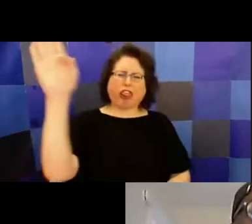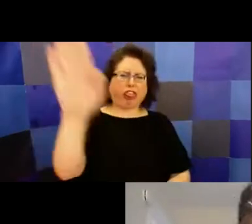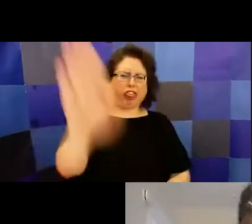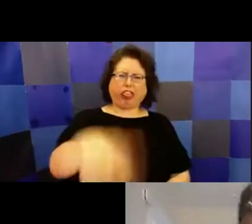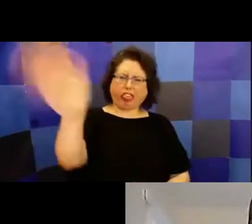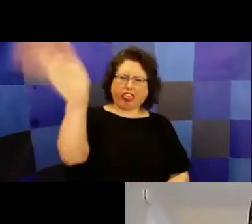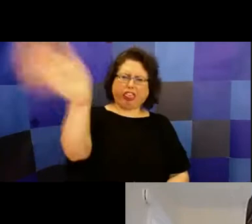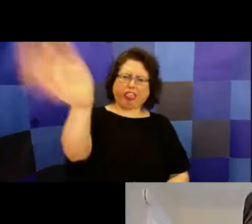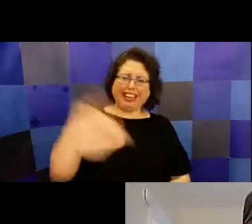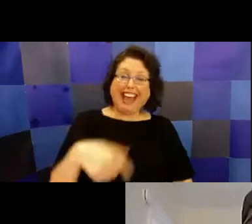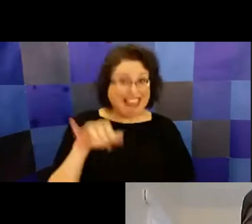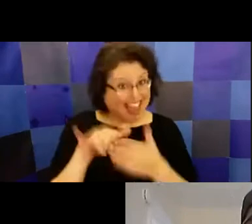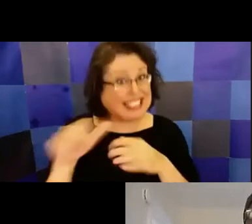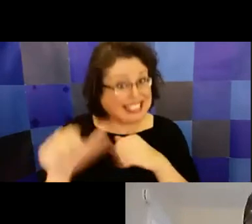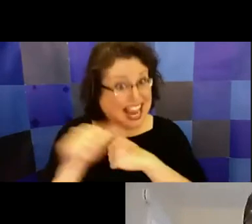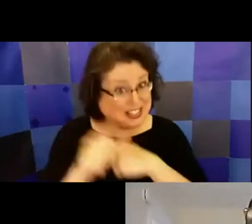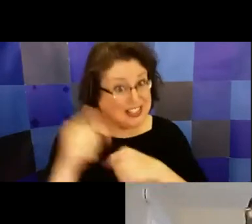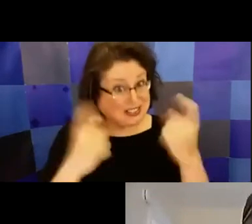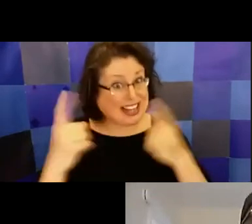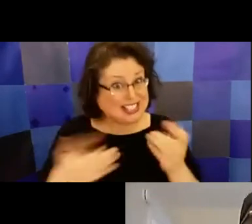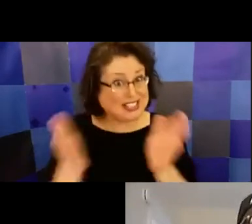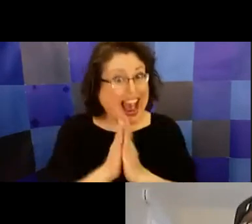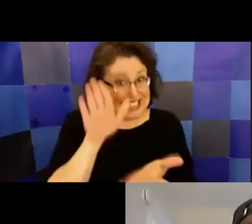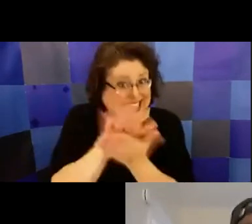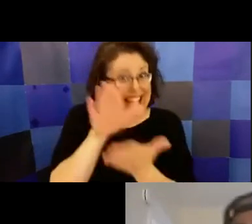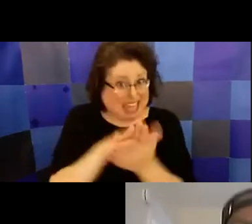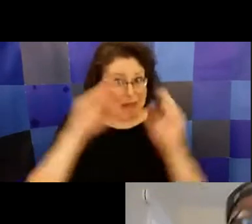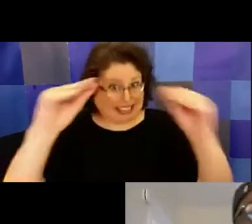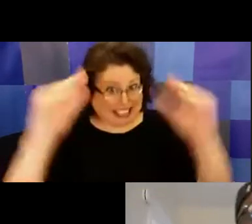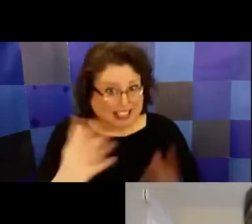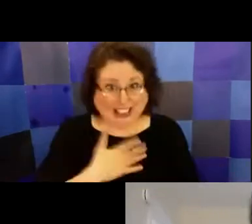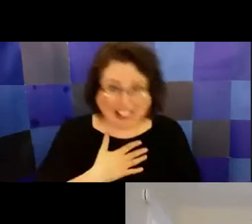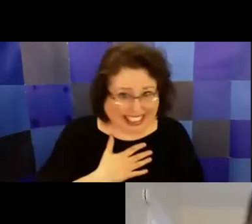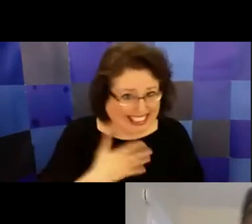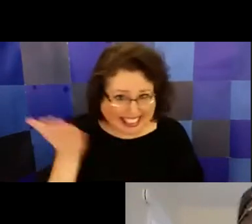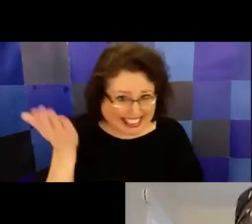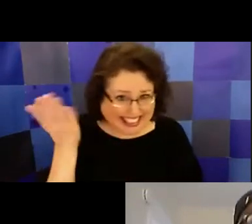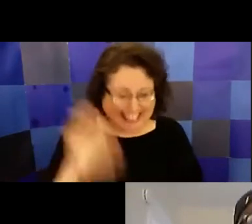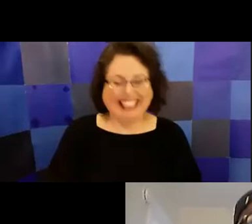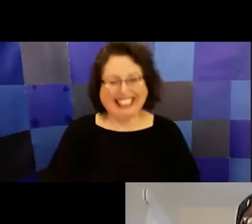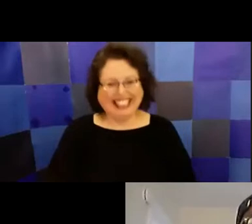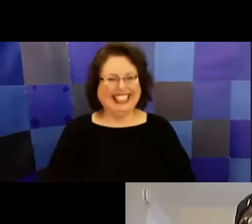That's a very dangerous question to ask an academic.